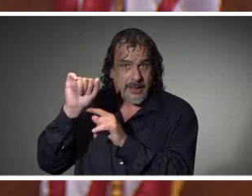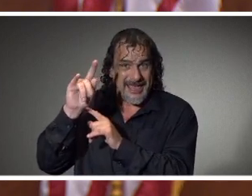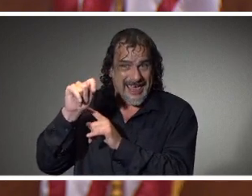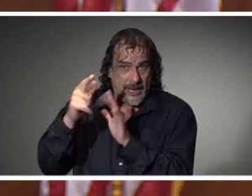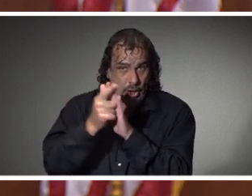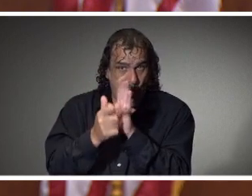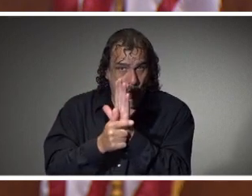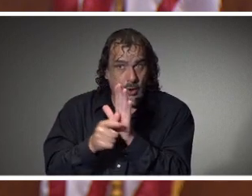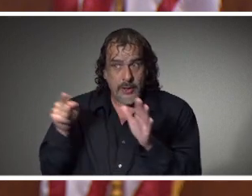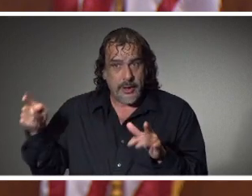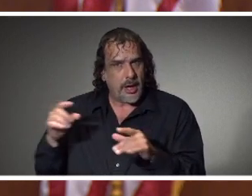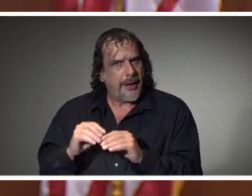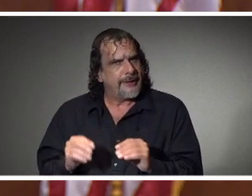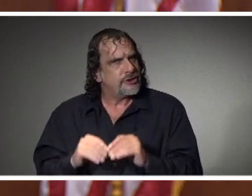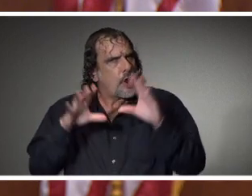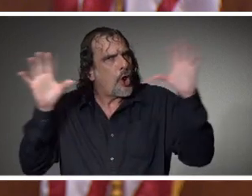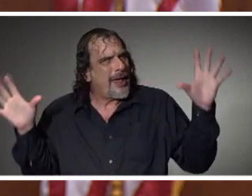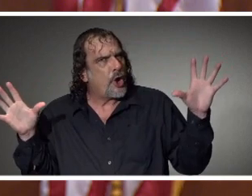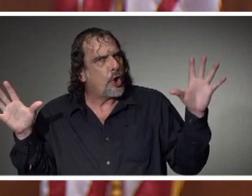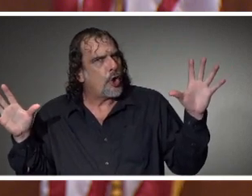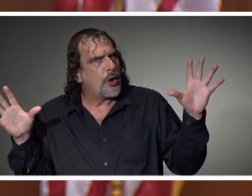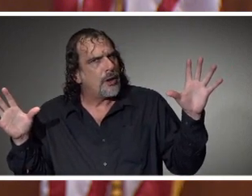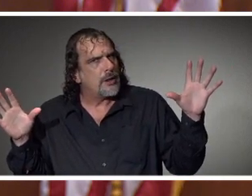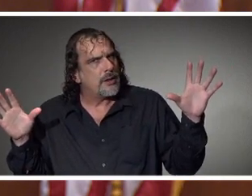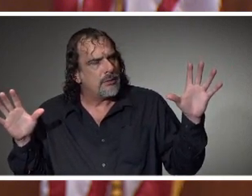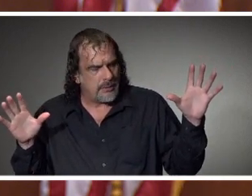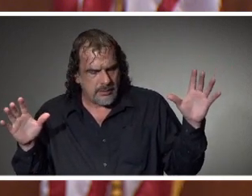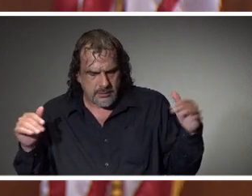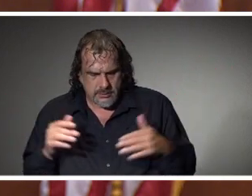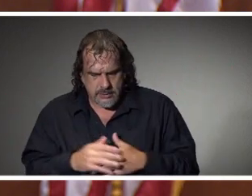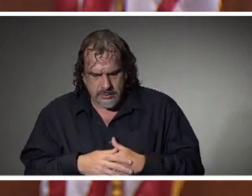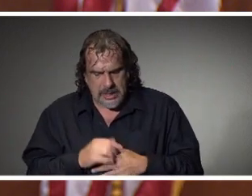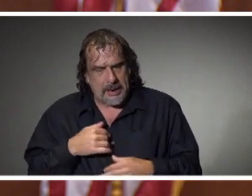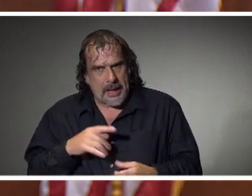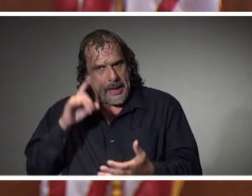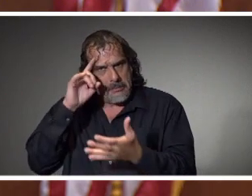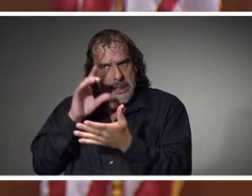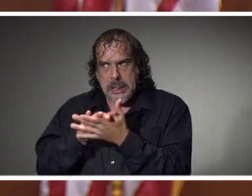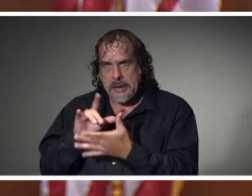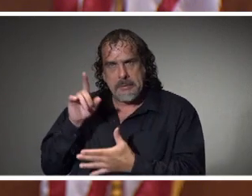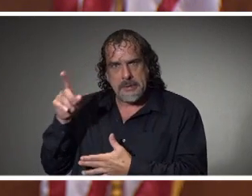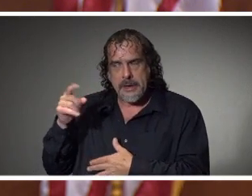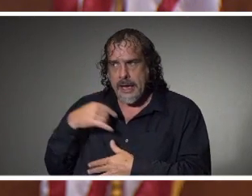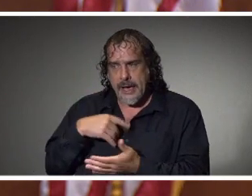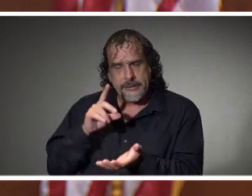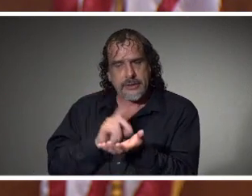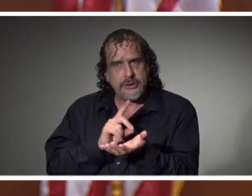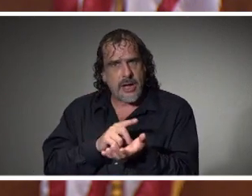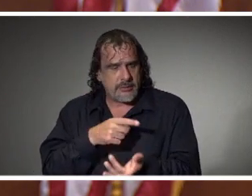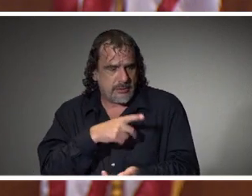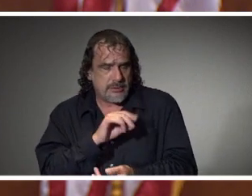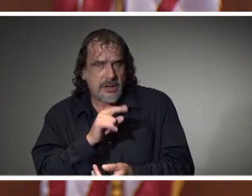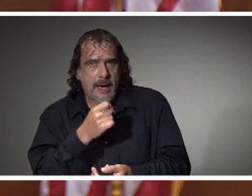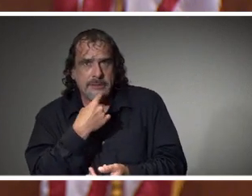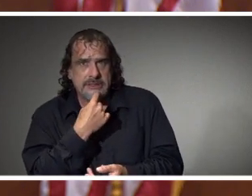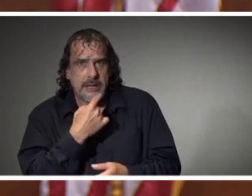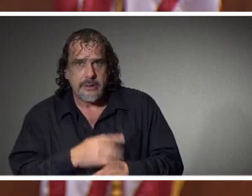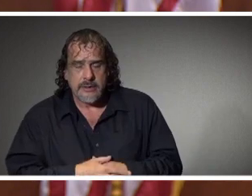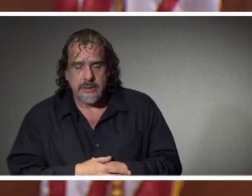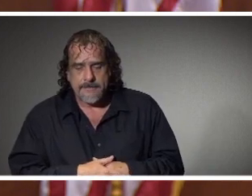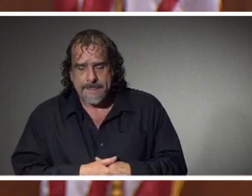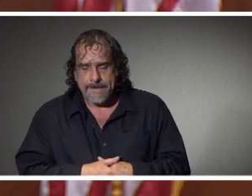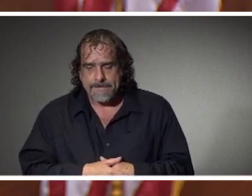made clear, and I absolutely believe them, as Dr. Dobbs said,